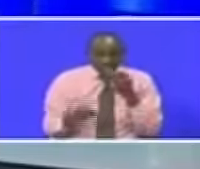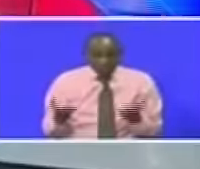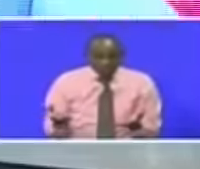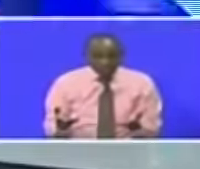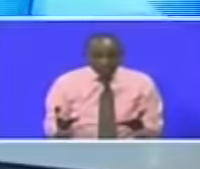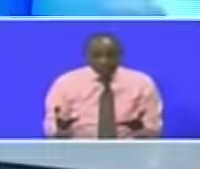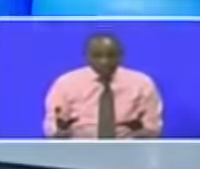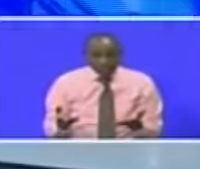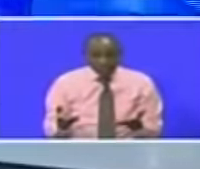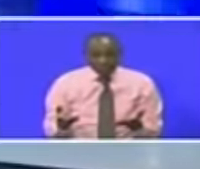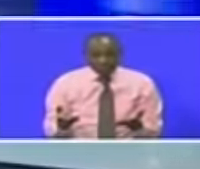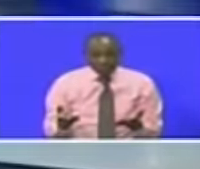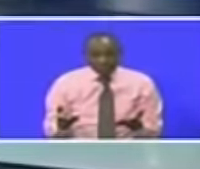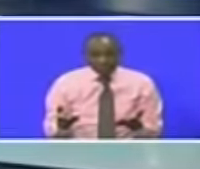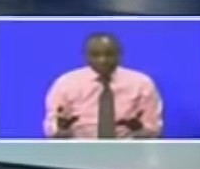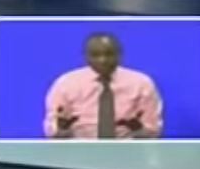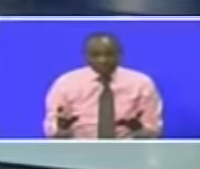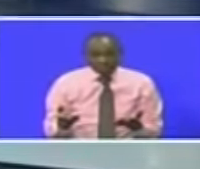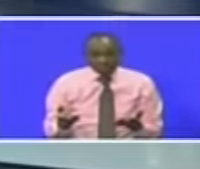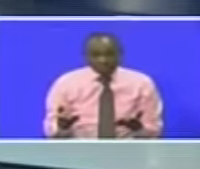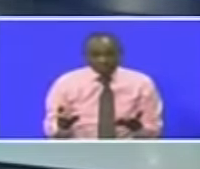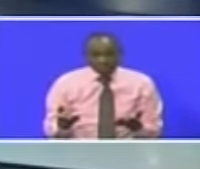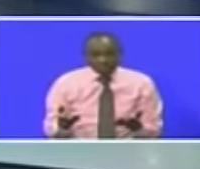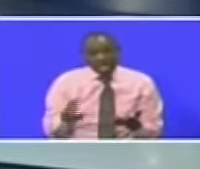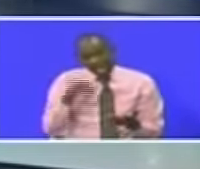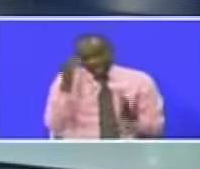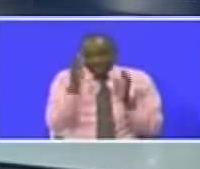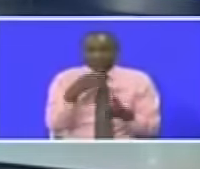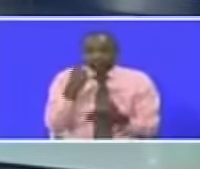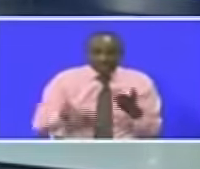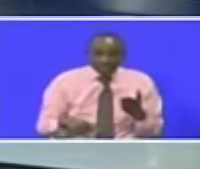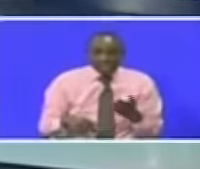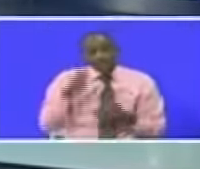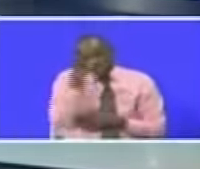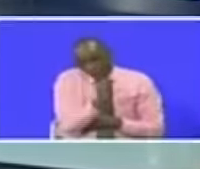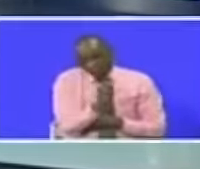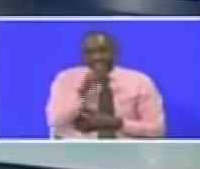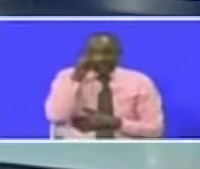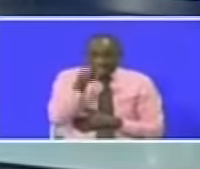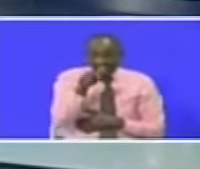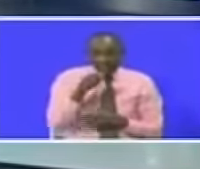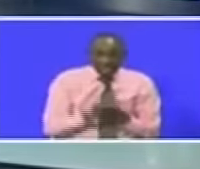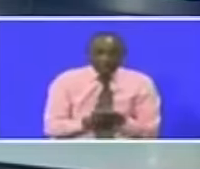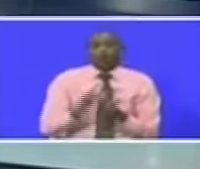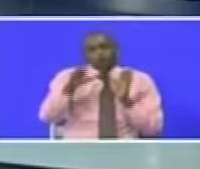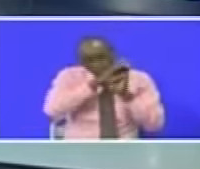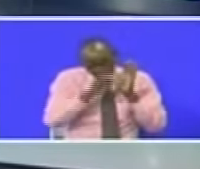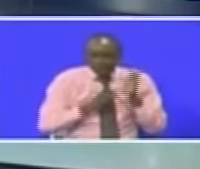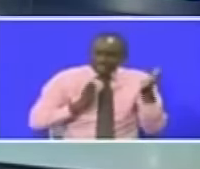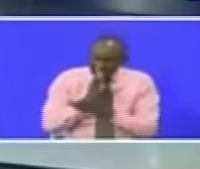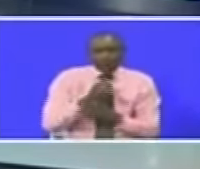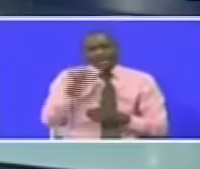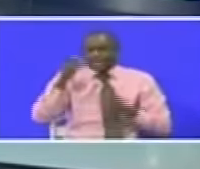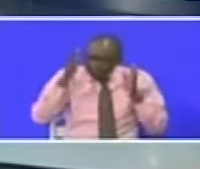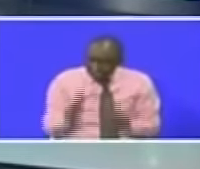Wall. If not, let's take a look at that. Yes, from Collins Kiplimo says, no, that is denying them their constitutional right of vying for any seat.